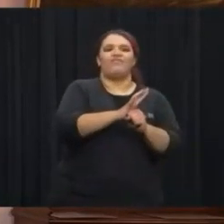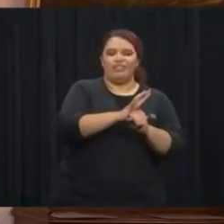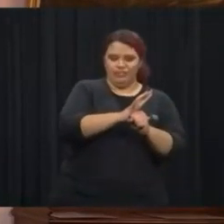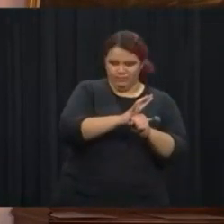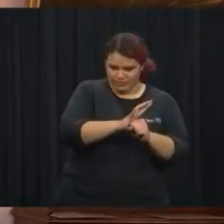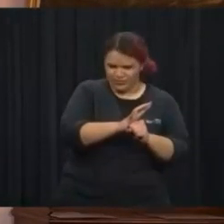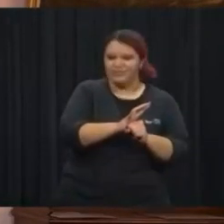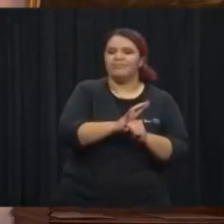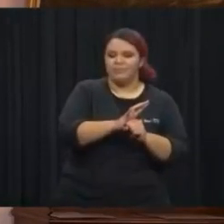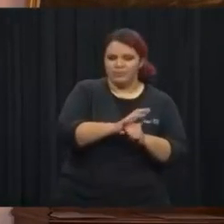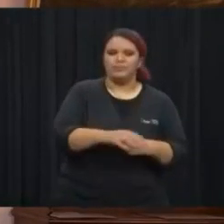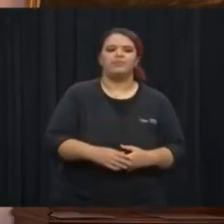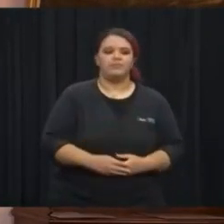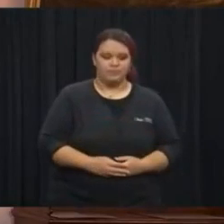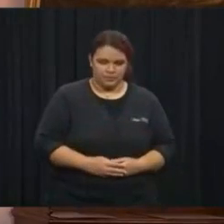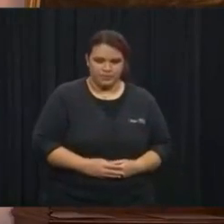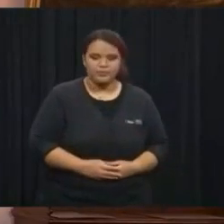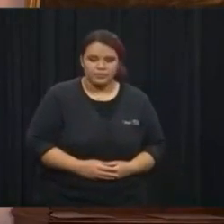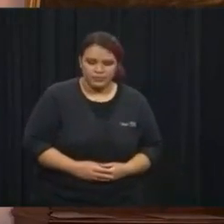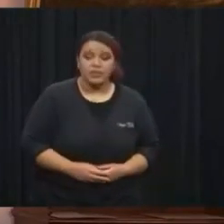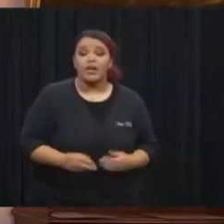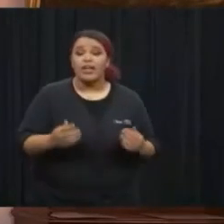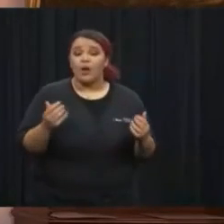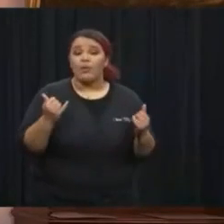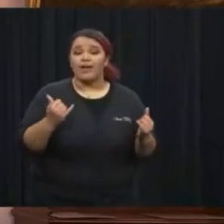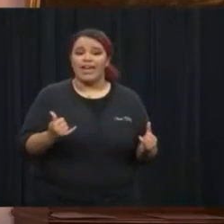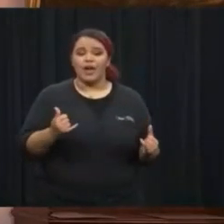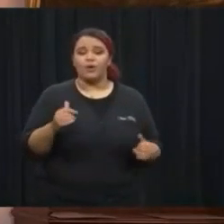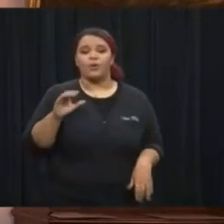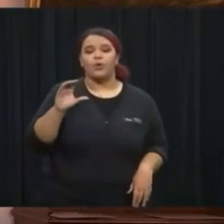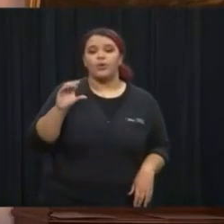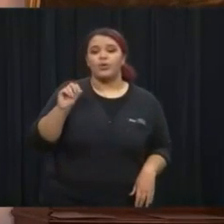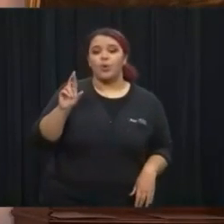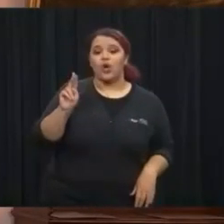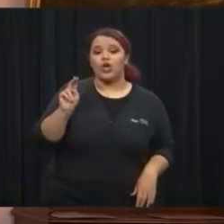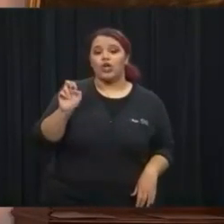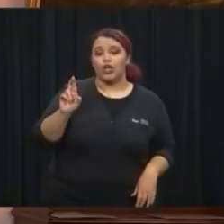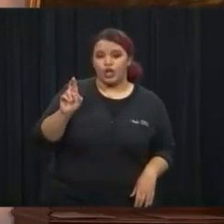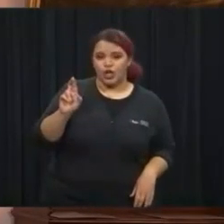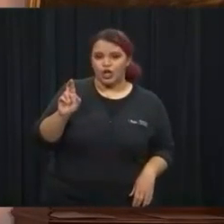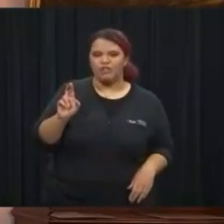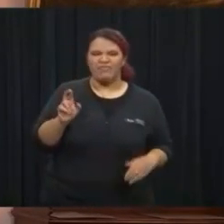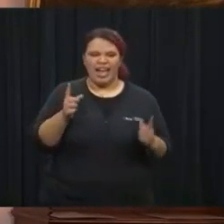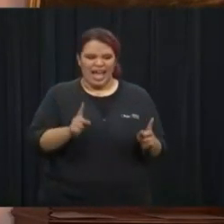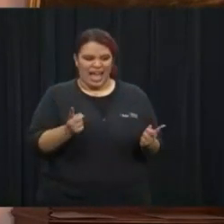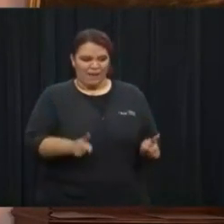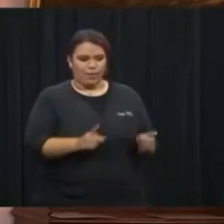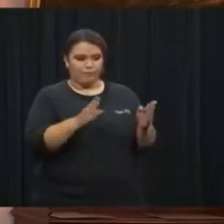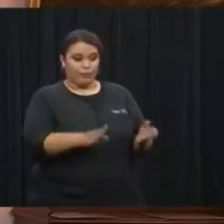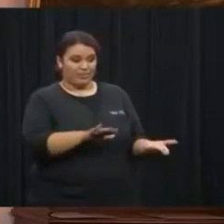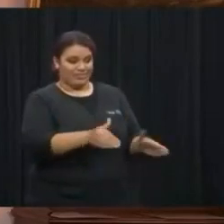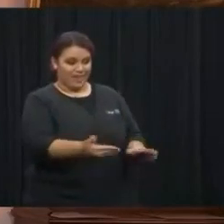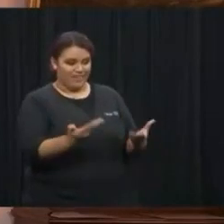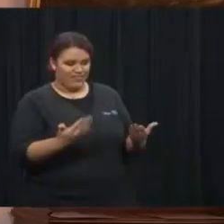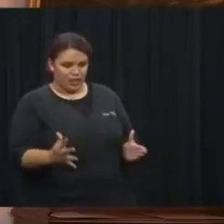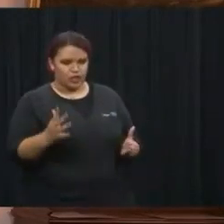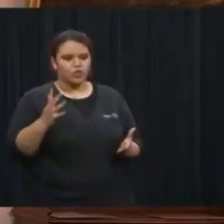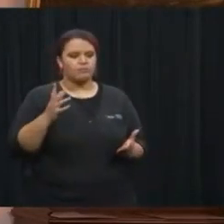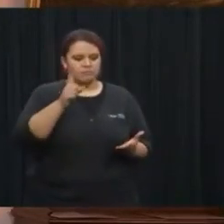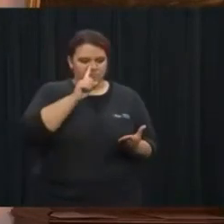those difficult decisions. And the CDC has put out some guidance based on how